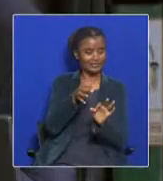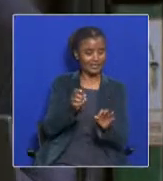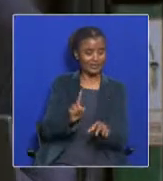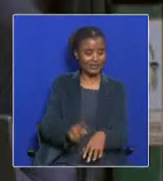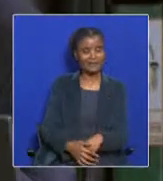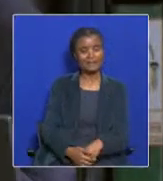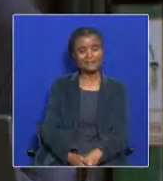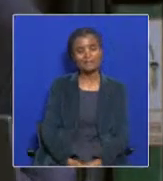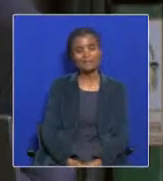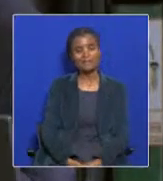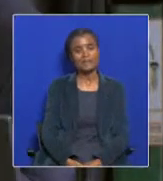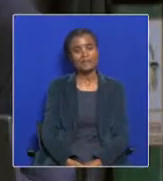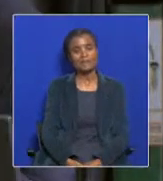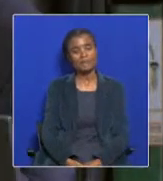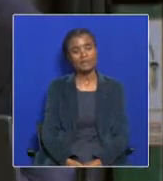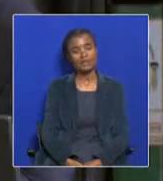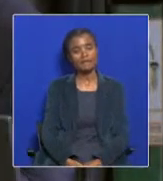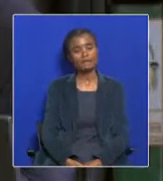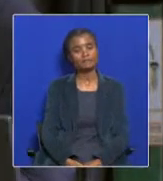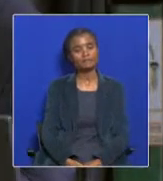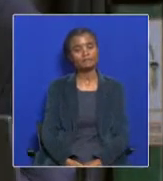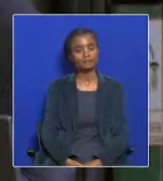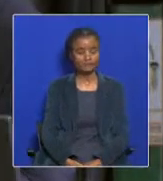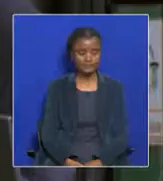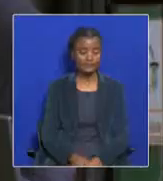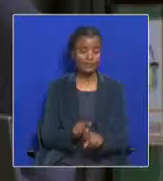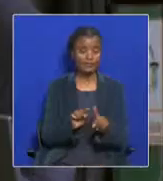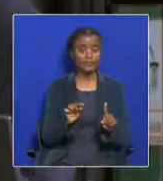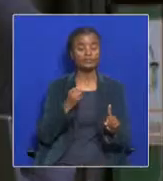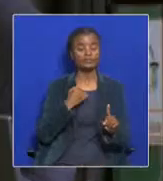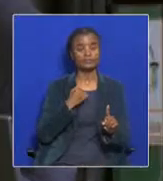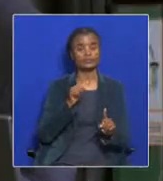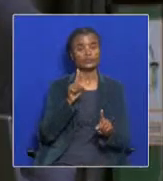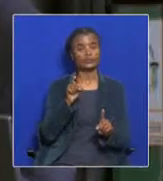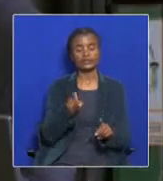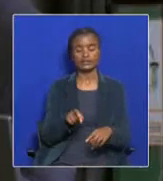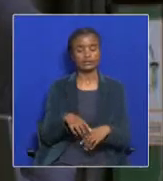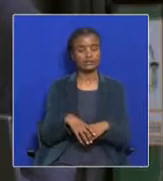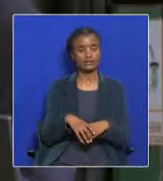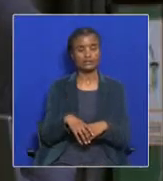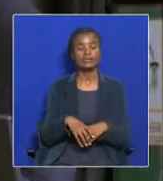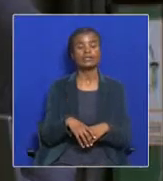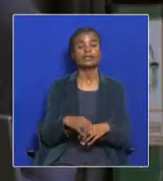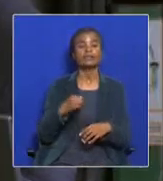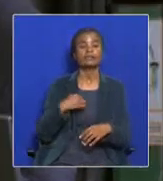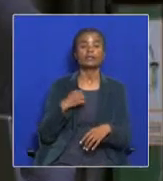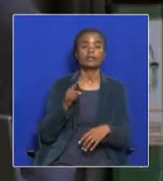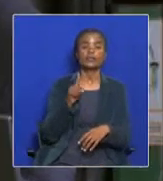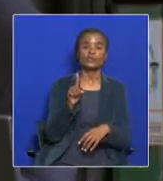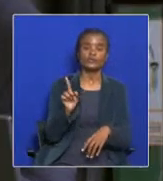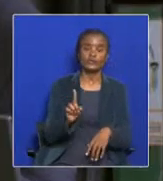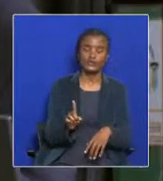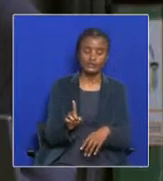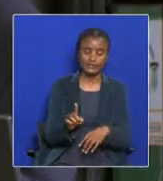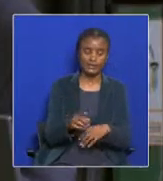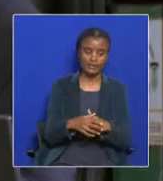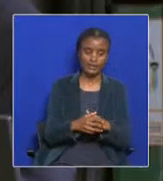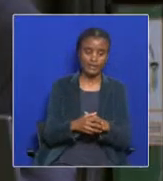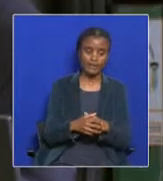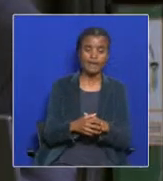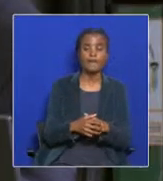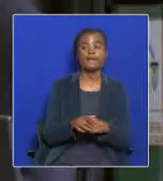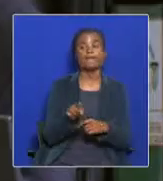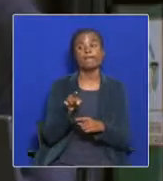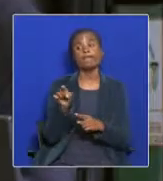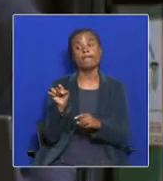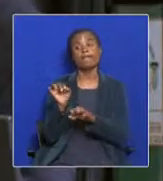All right. But that was not my question anyway. Yes. My question was, have people from